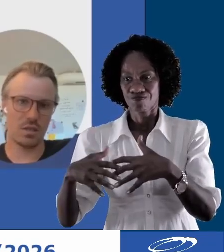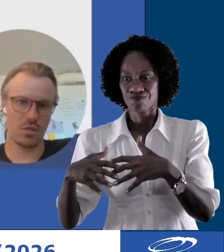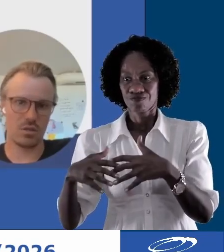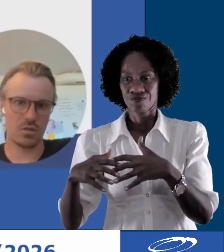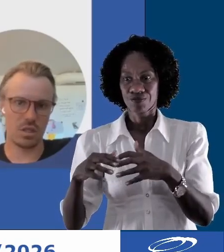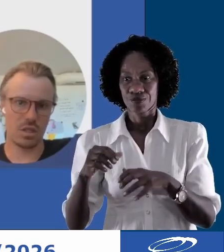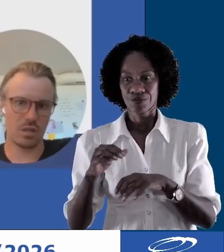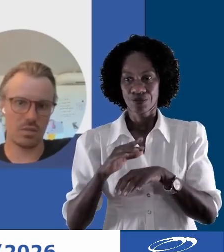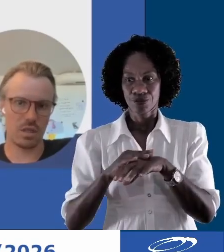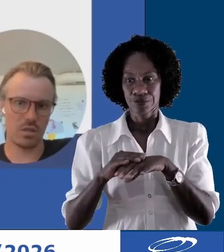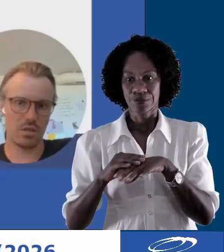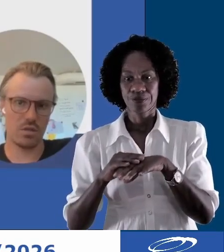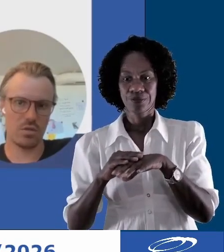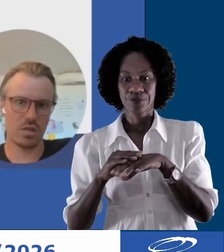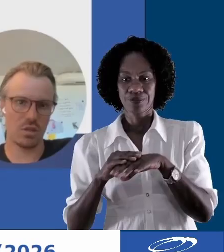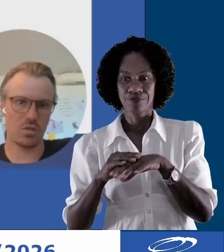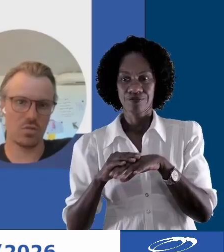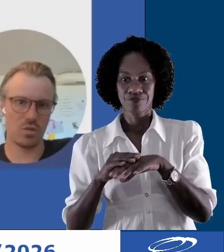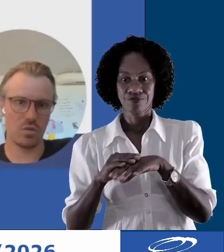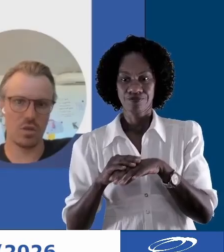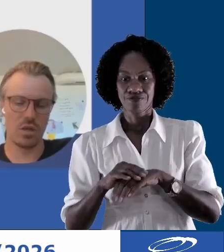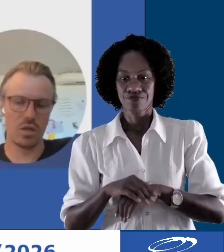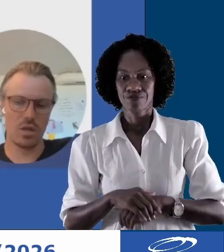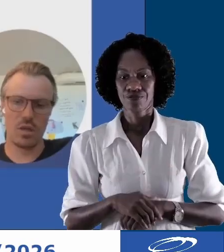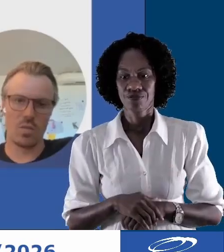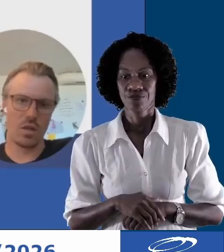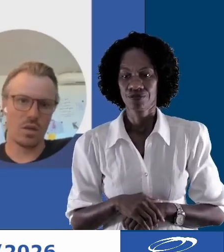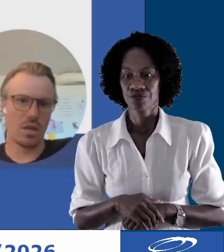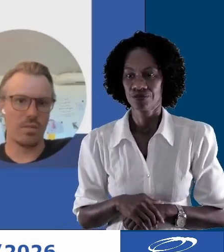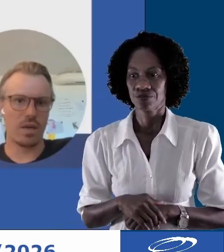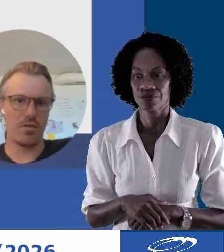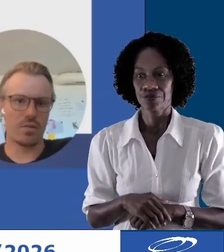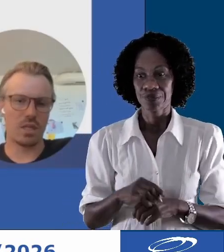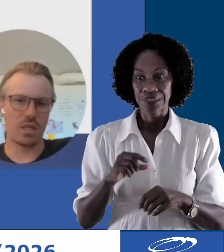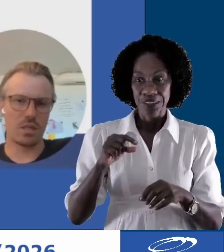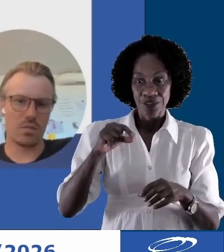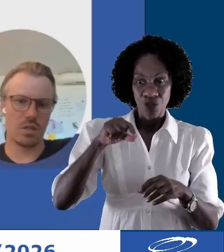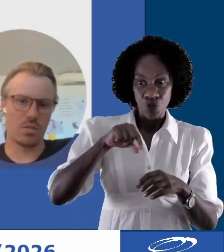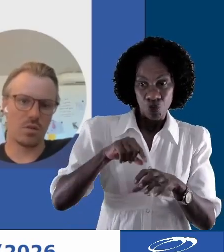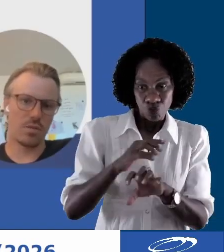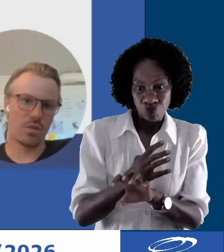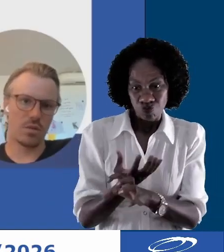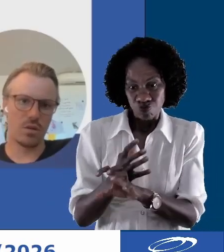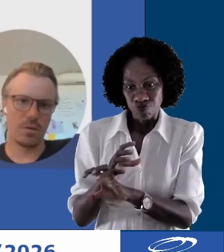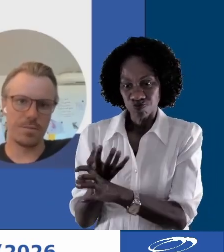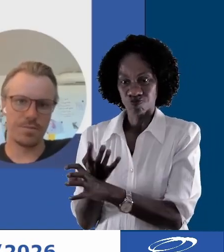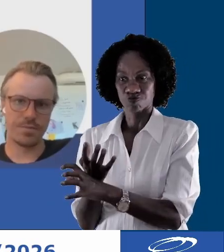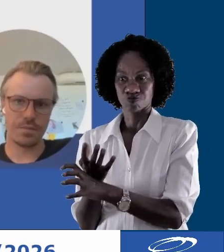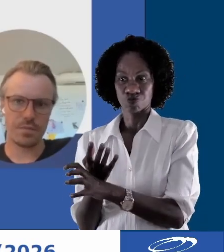tissue concentrations I presented to you, and I don't know whether a biofilm target is more important or